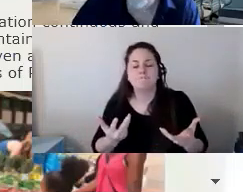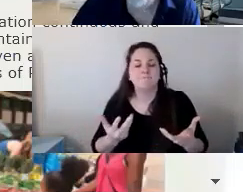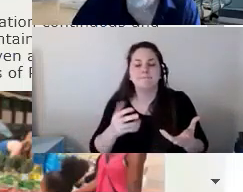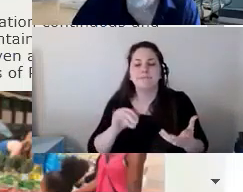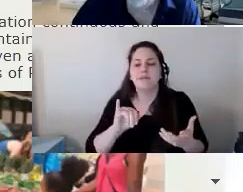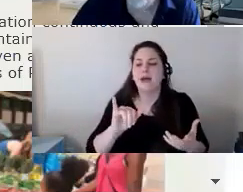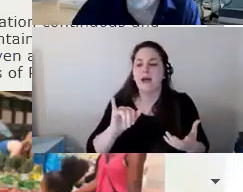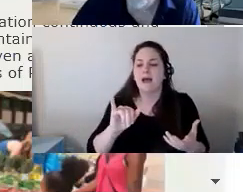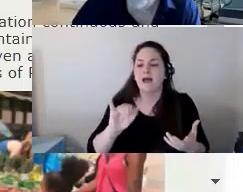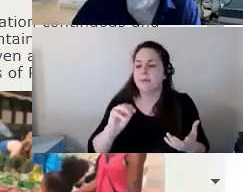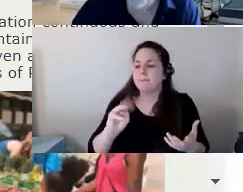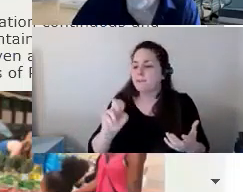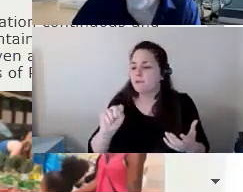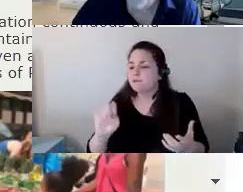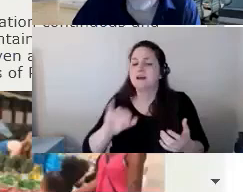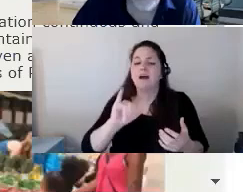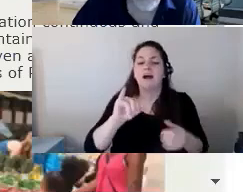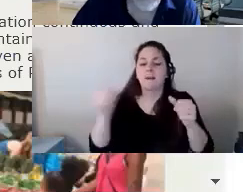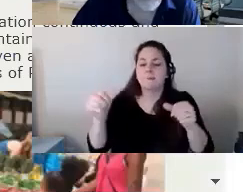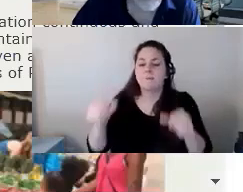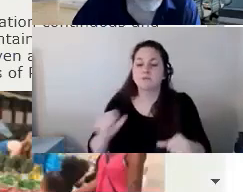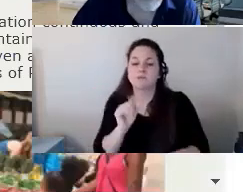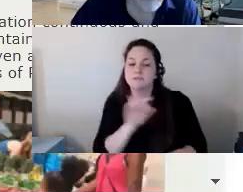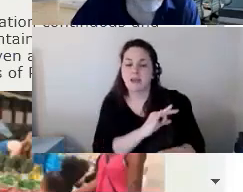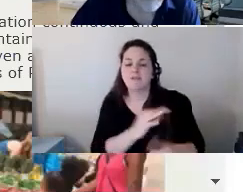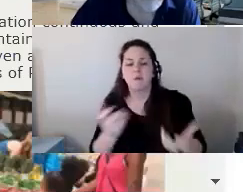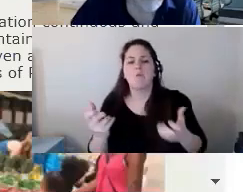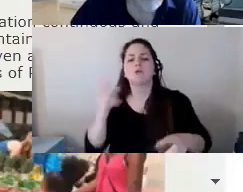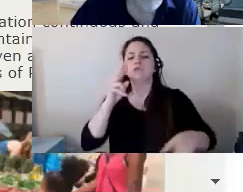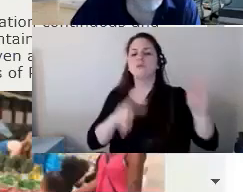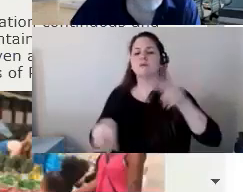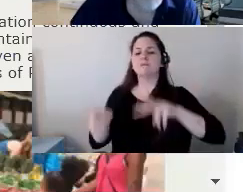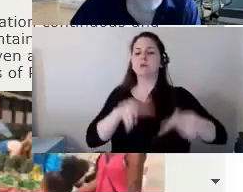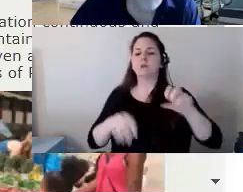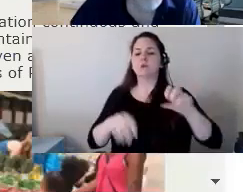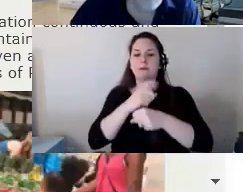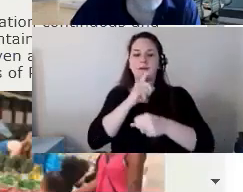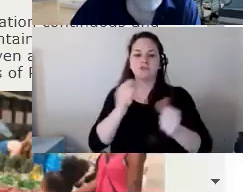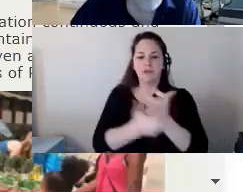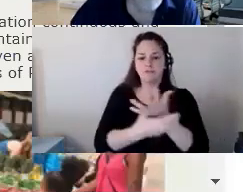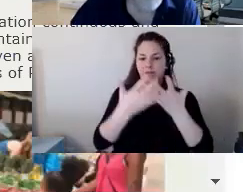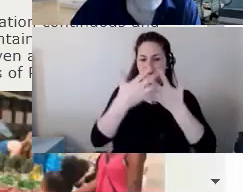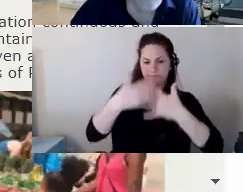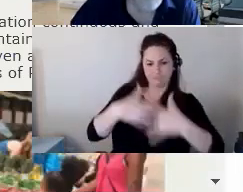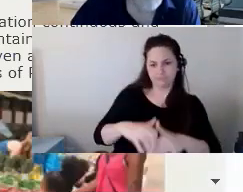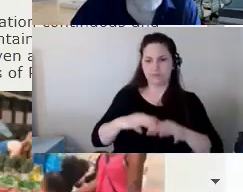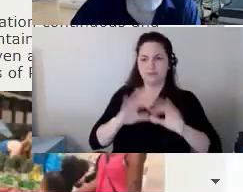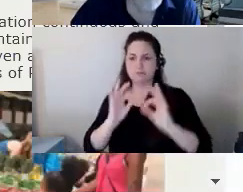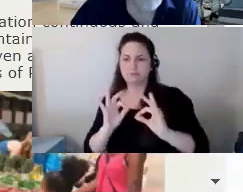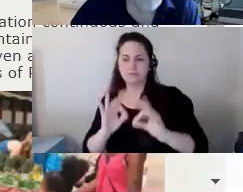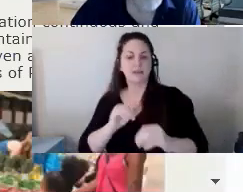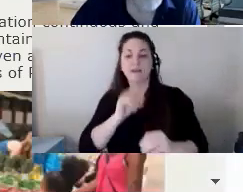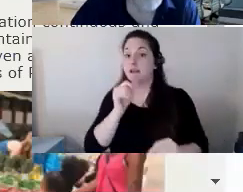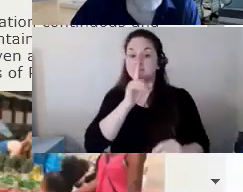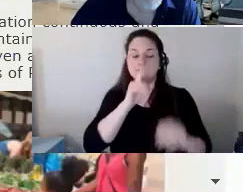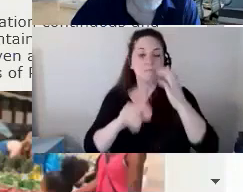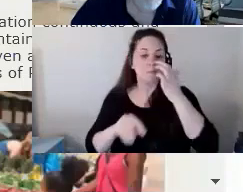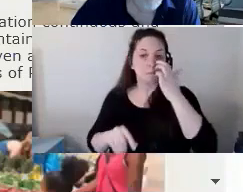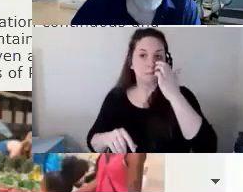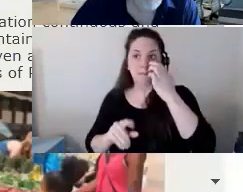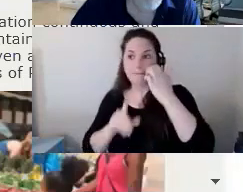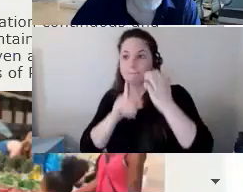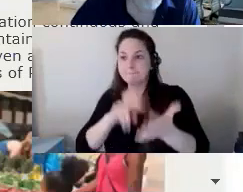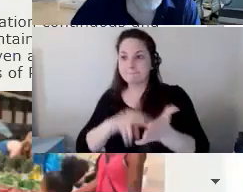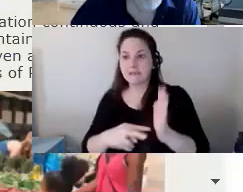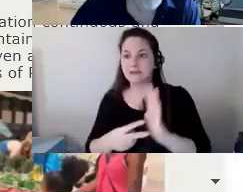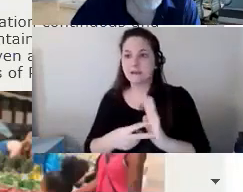iMuse, iPost to staff, can review everything, make sure all that functionality is there. It's not to say, though,